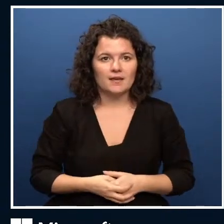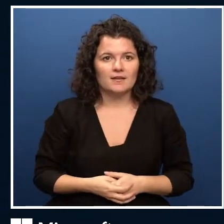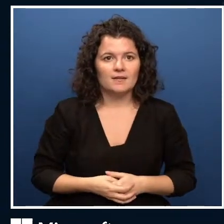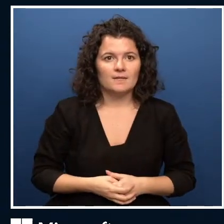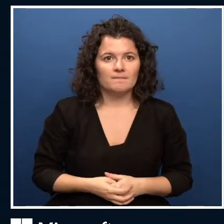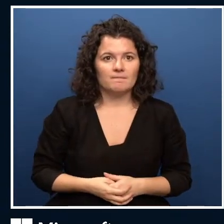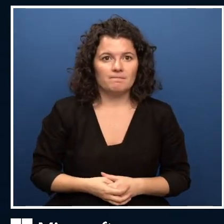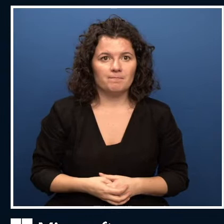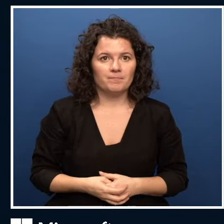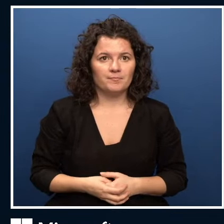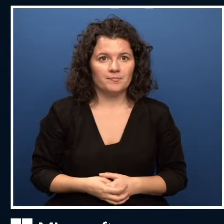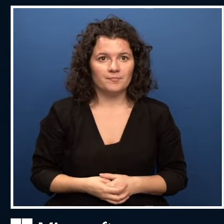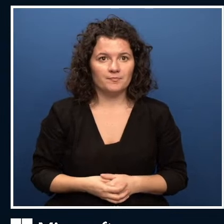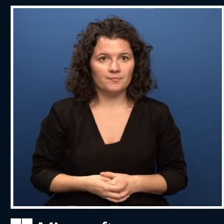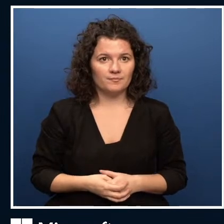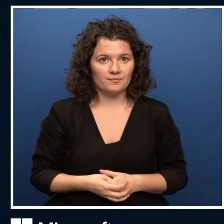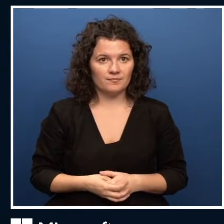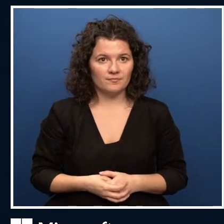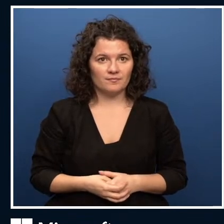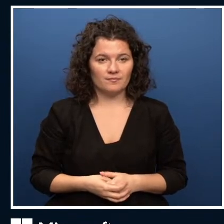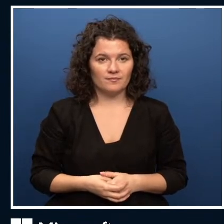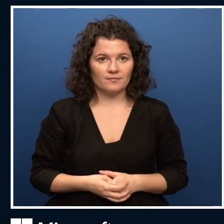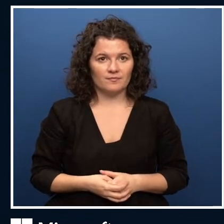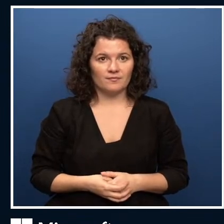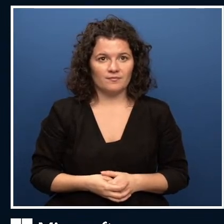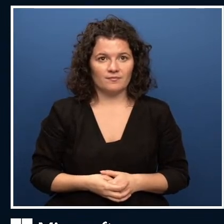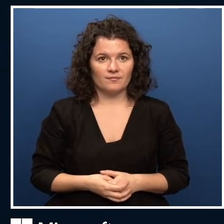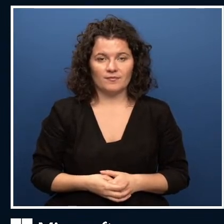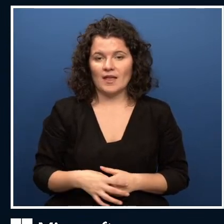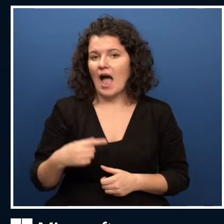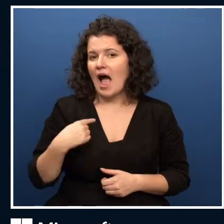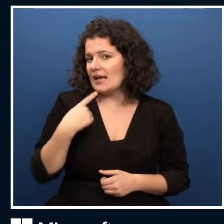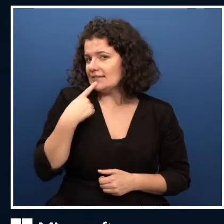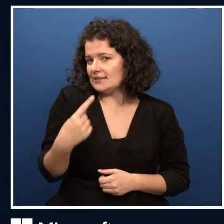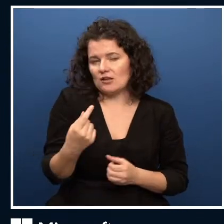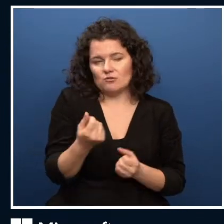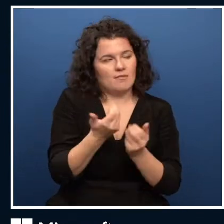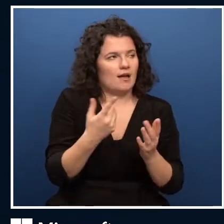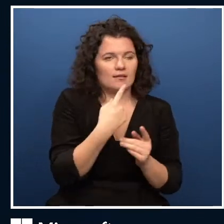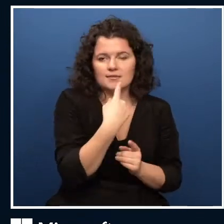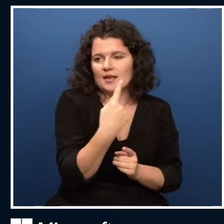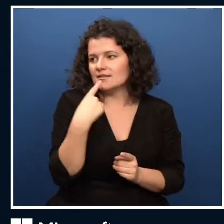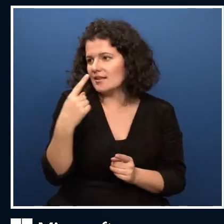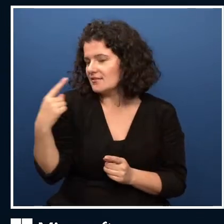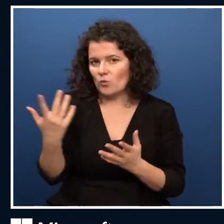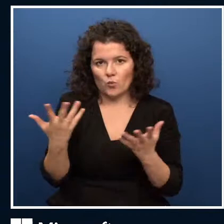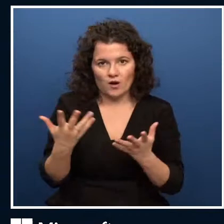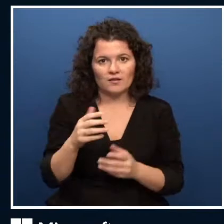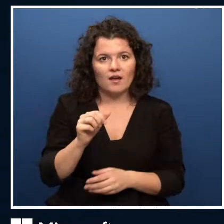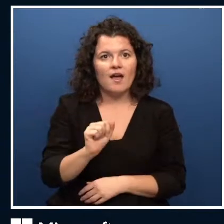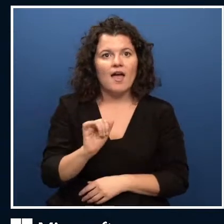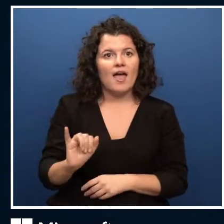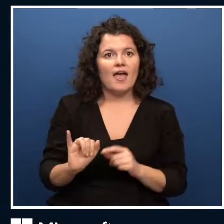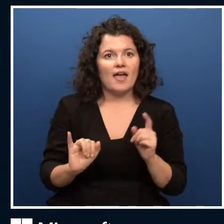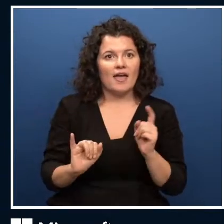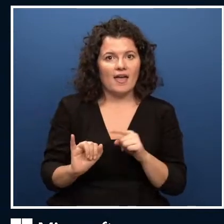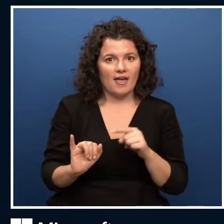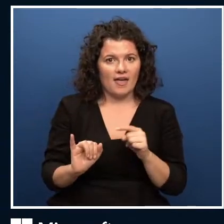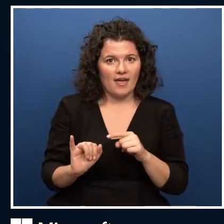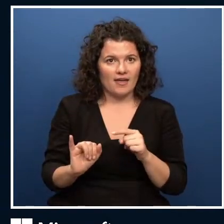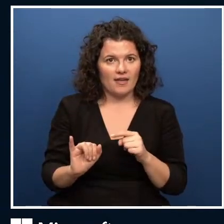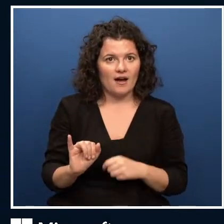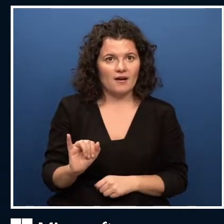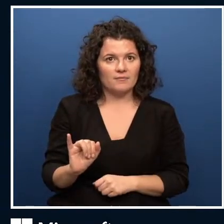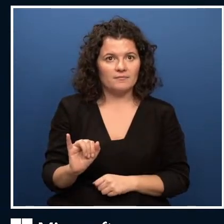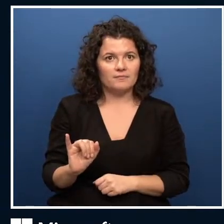tip which I personally give to a lot of people. I think the AI world is still skewed towards a few